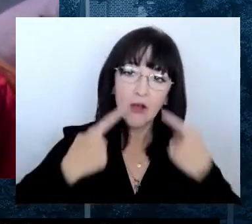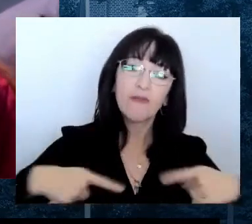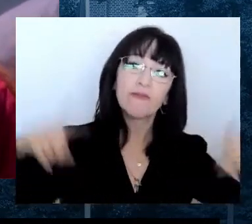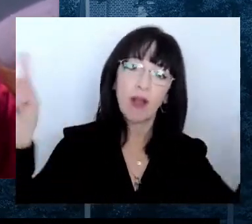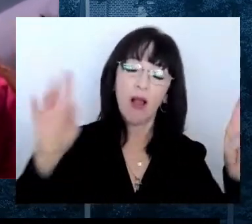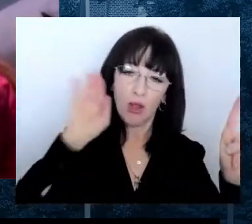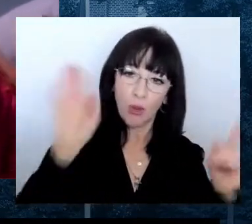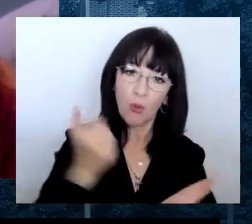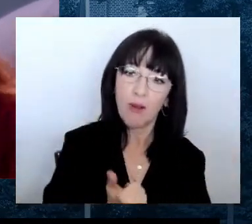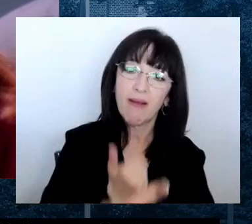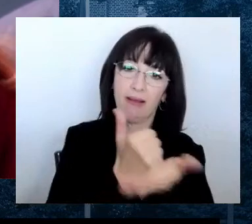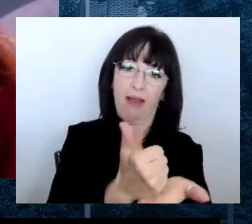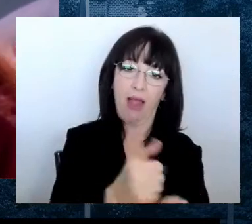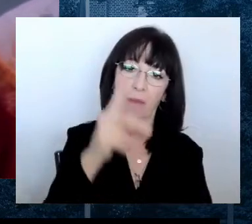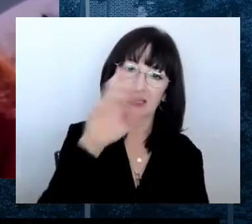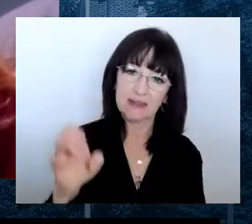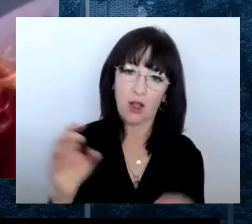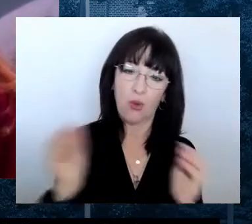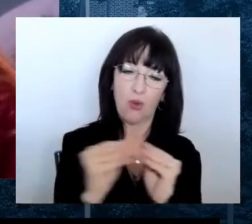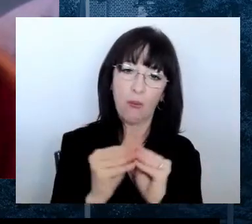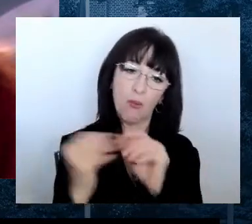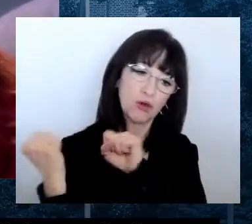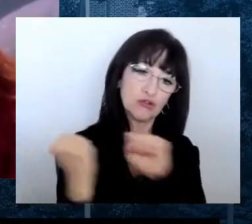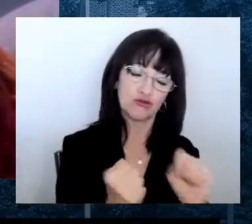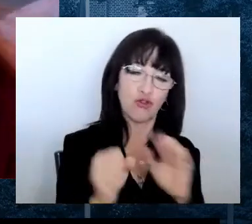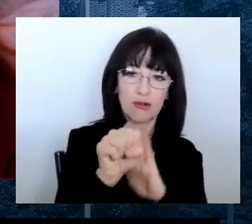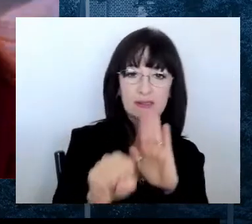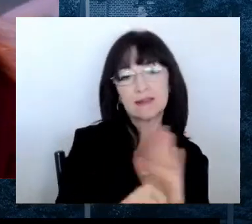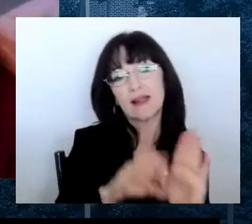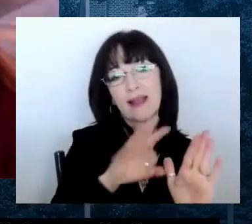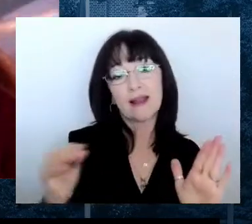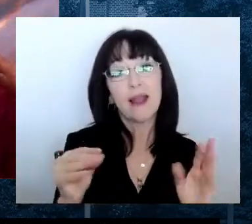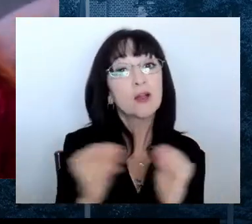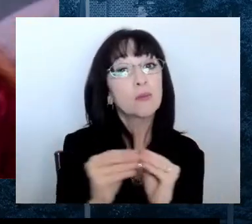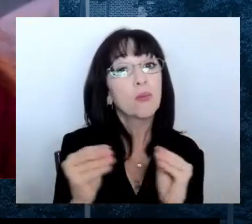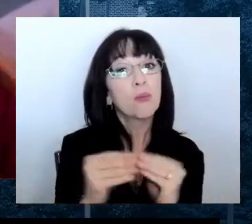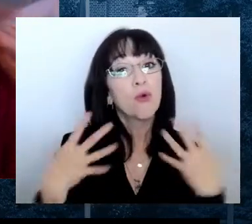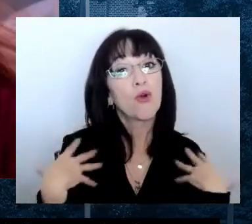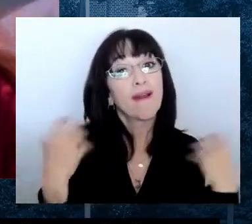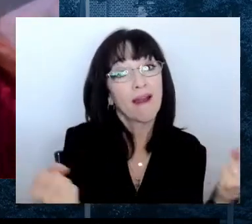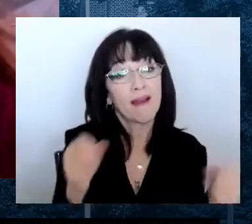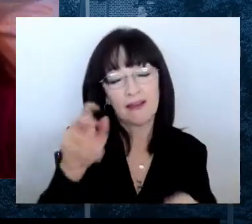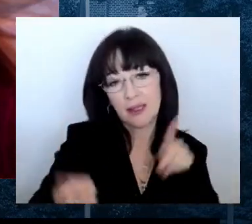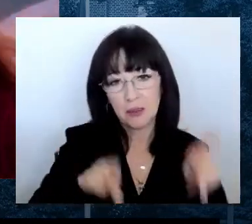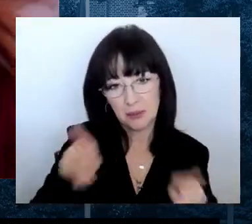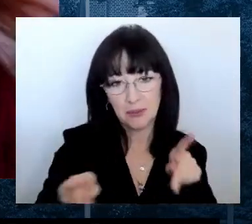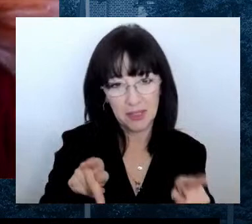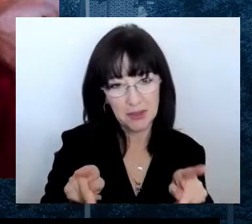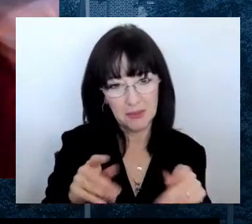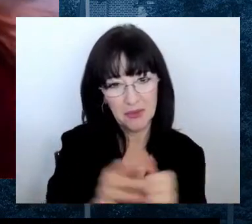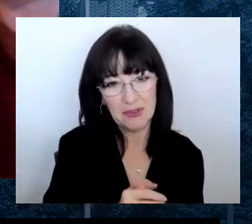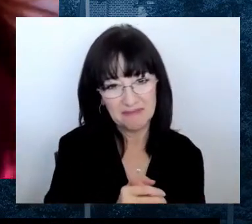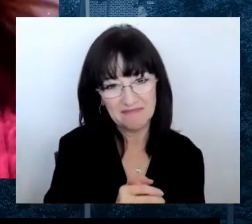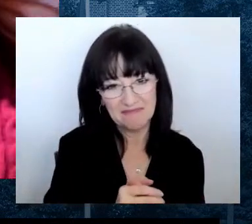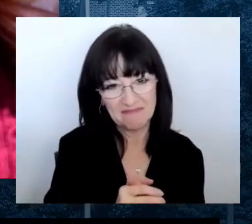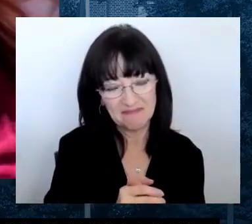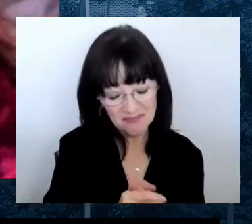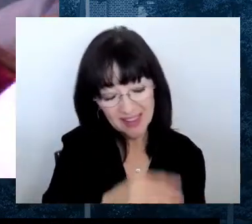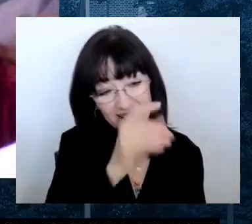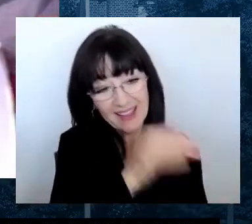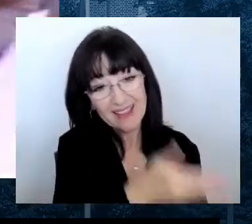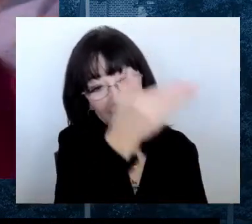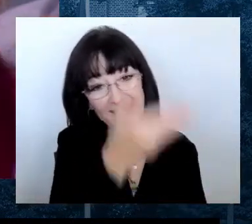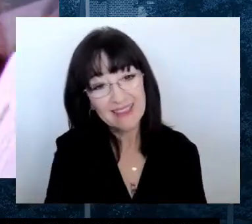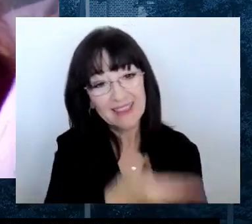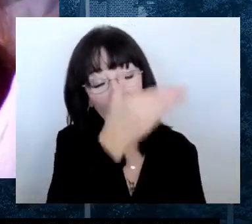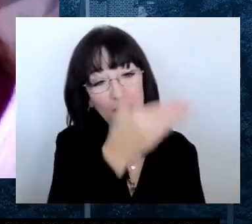Delaware be stronger and healthier. And with that, the woman who met with you, listening tours with Representative Heffernan up and